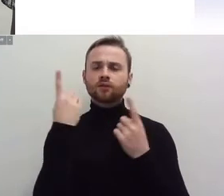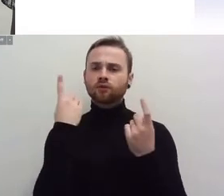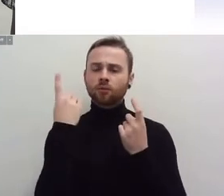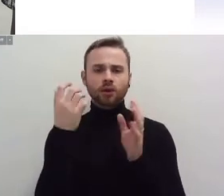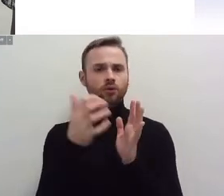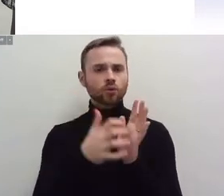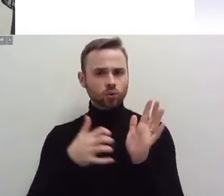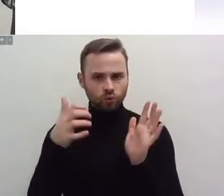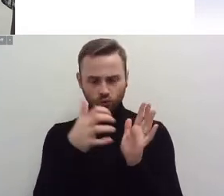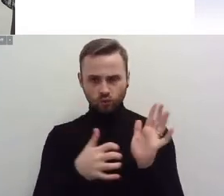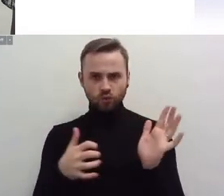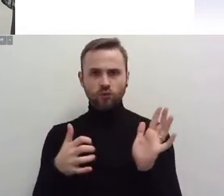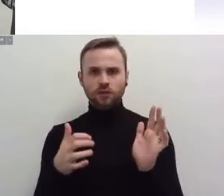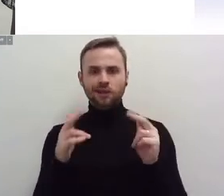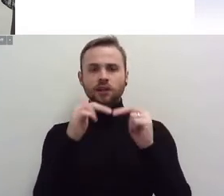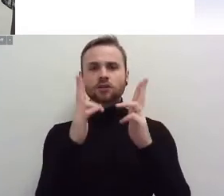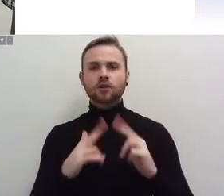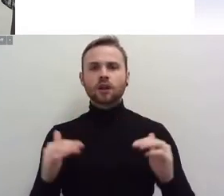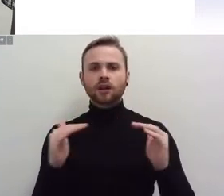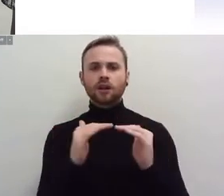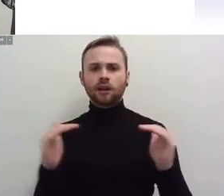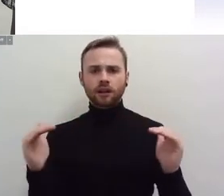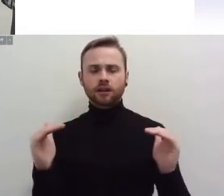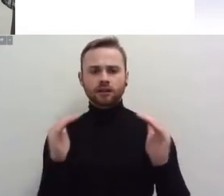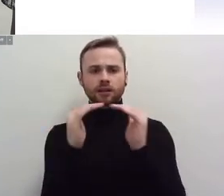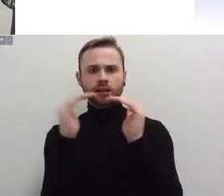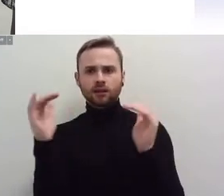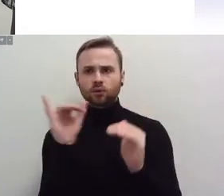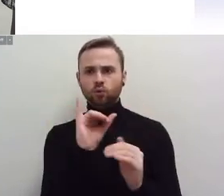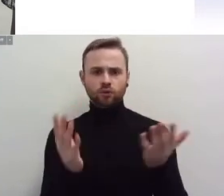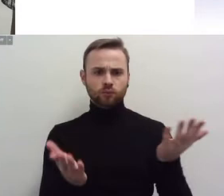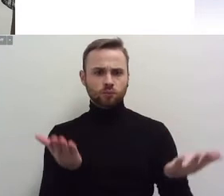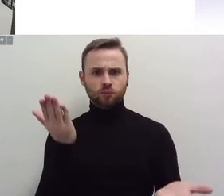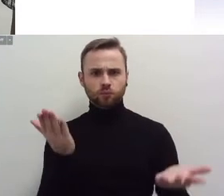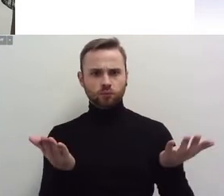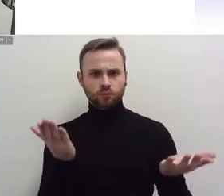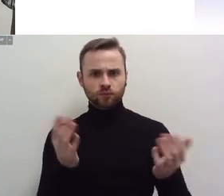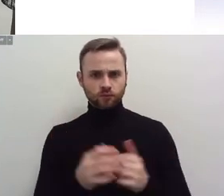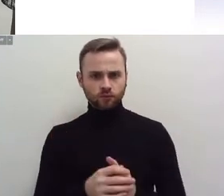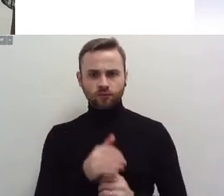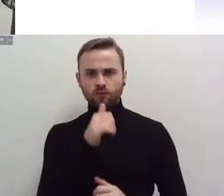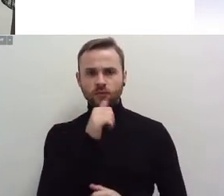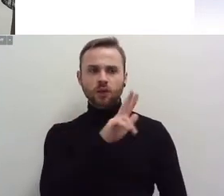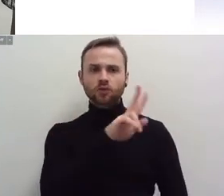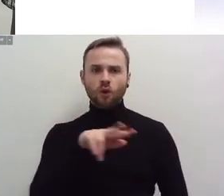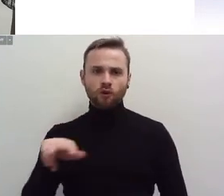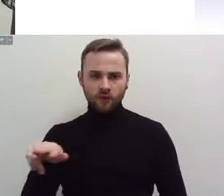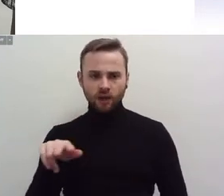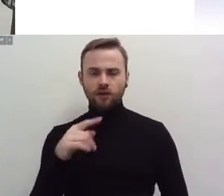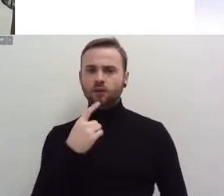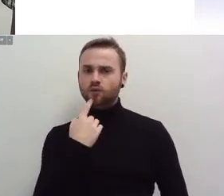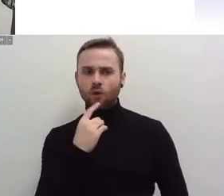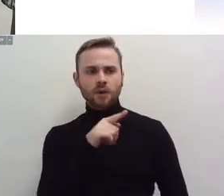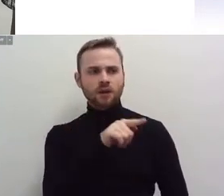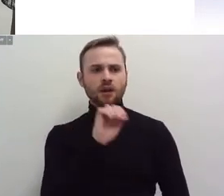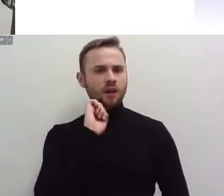say, this is how it's done in Finland, or this is how it's done in Norway, because it really depends on what area of Finland